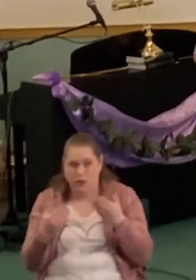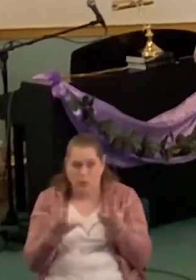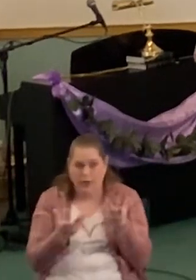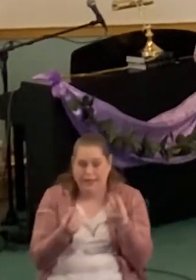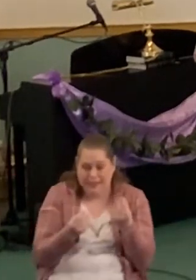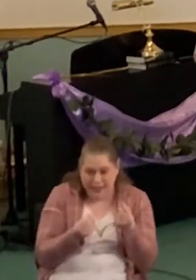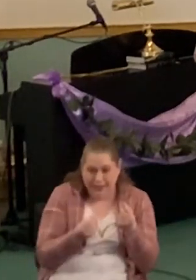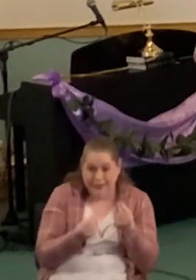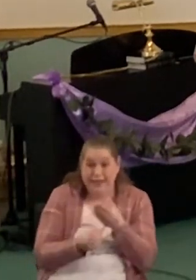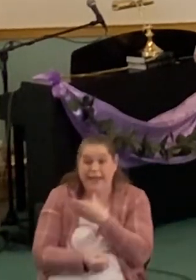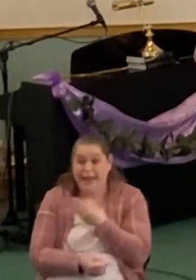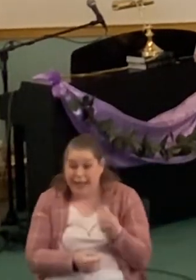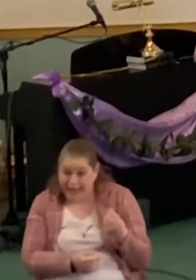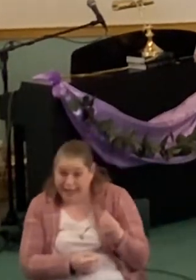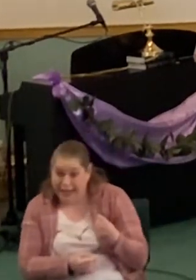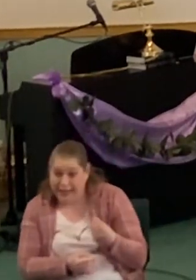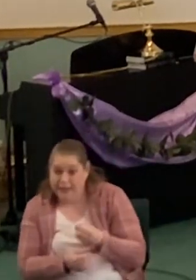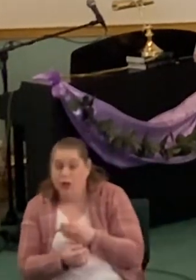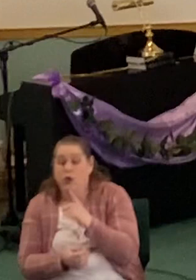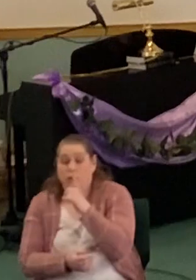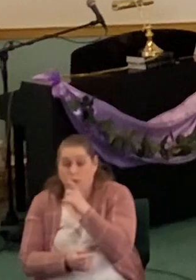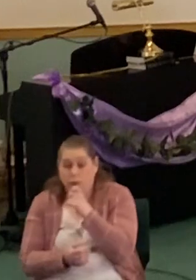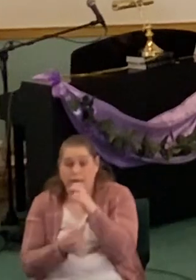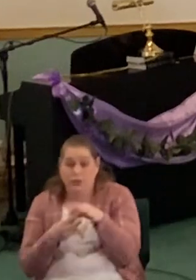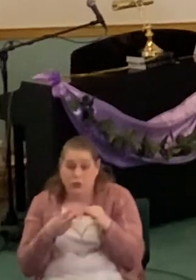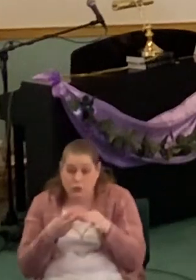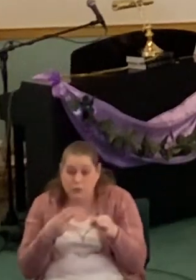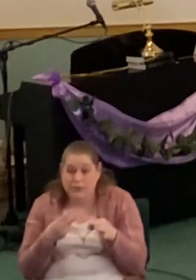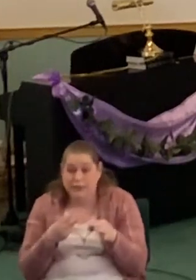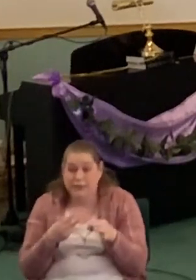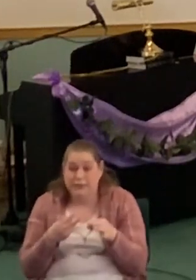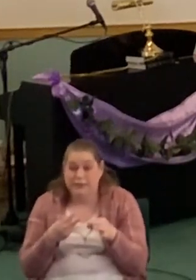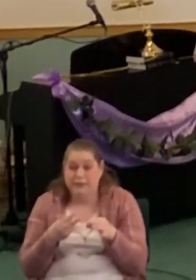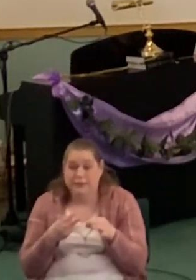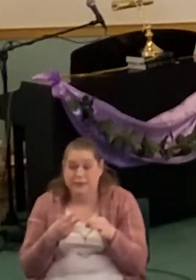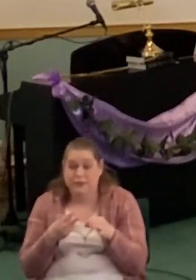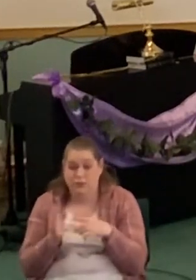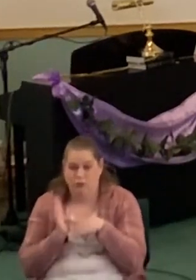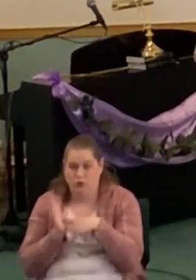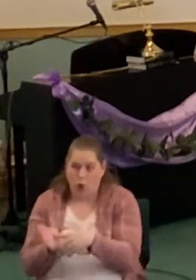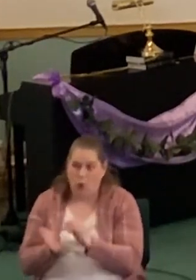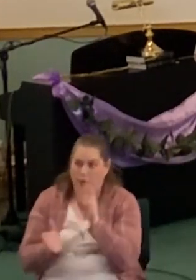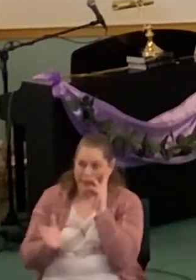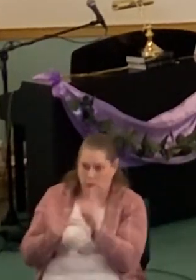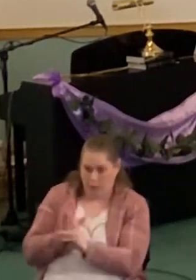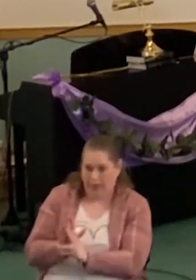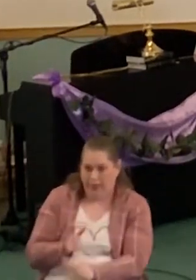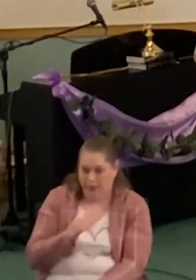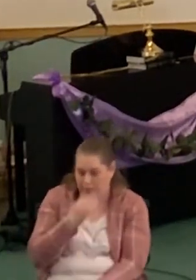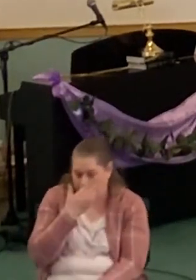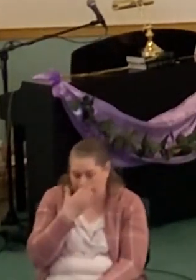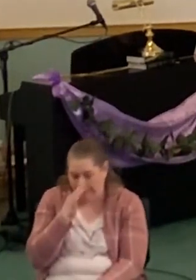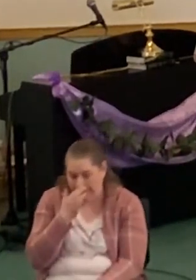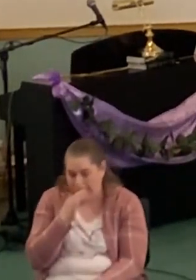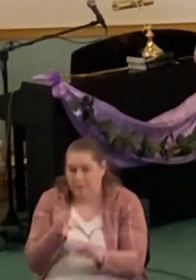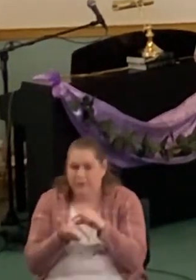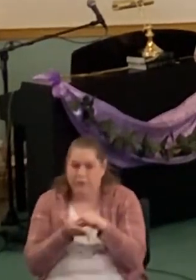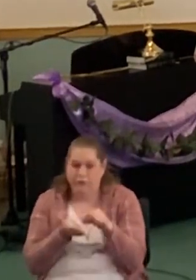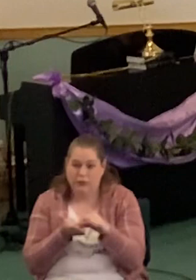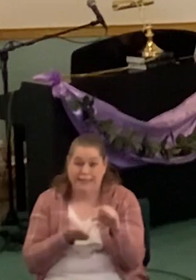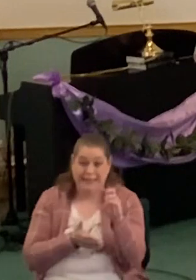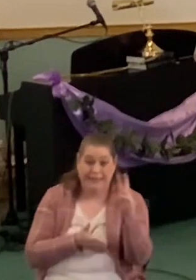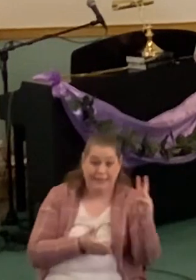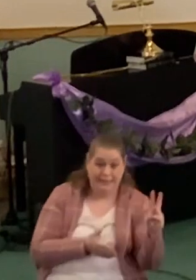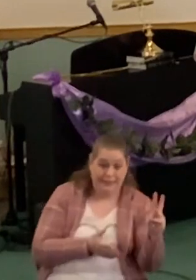is sovereign in who he chooses to execute his will. In verses 6 through 10, we see